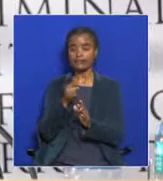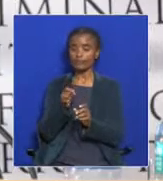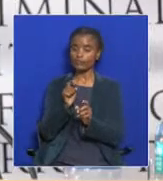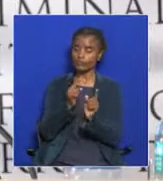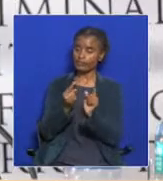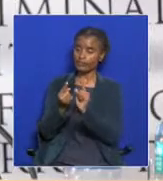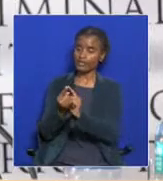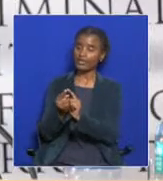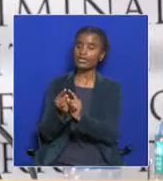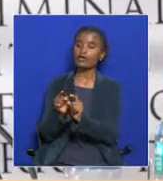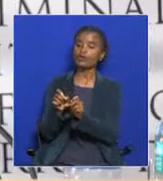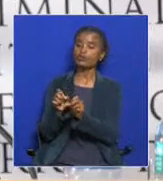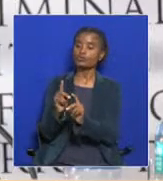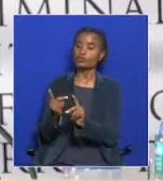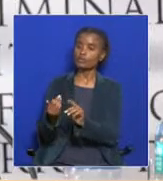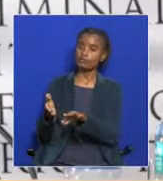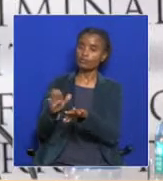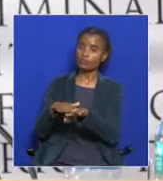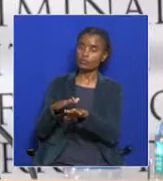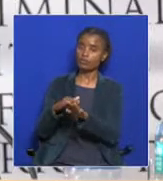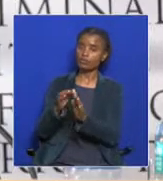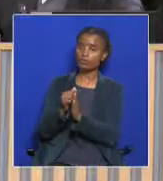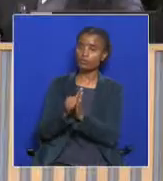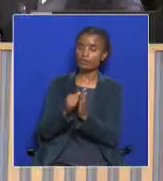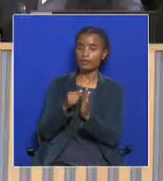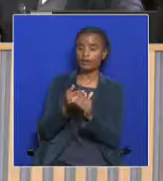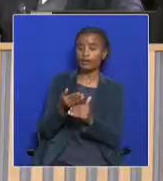and it takes the matter no further.